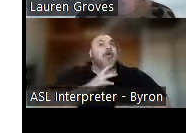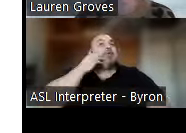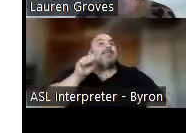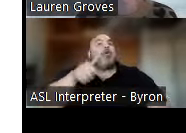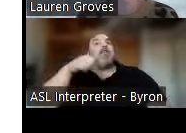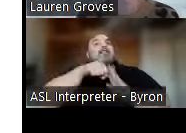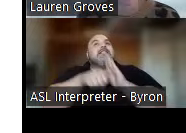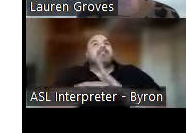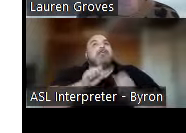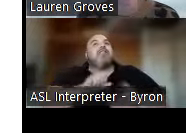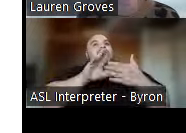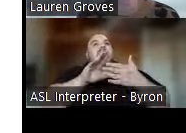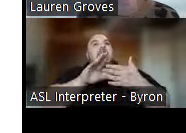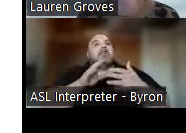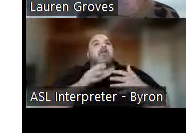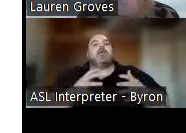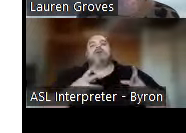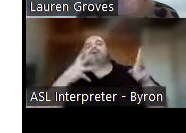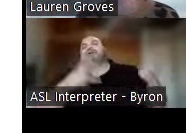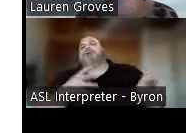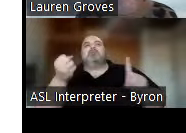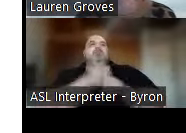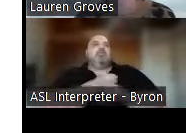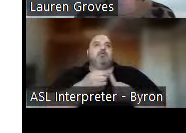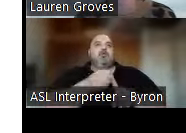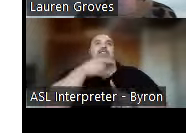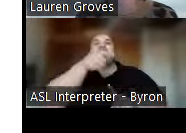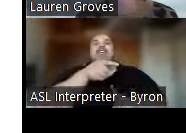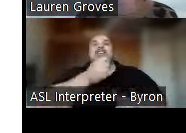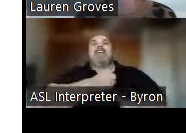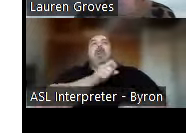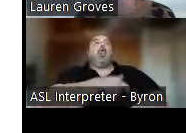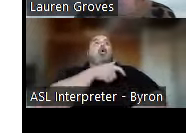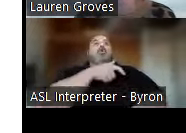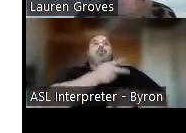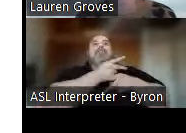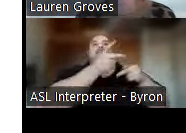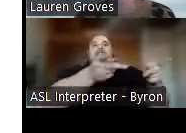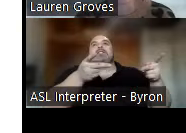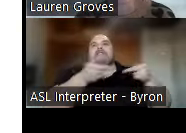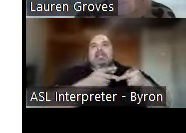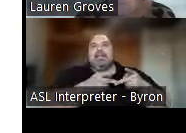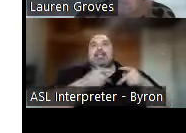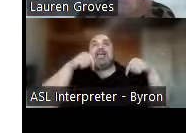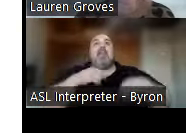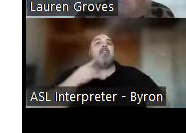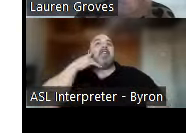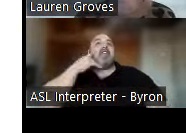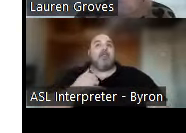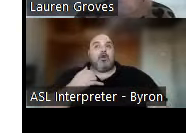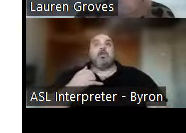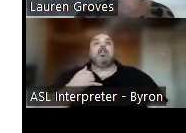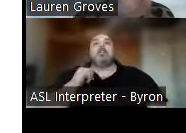address abuse and neglect in long-term care facilities. And I'm really excited to say that the Interagency California Elder and Disability